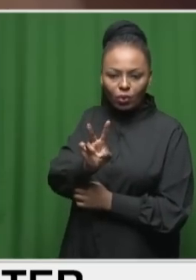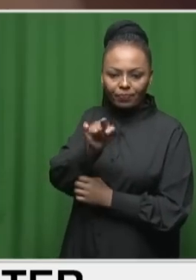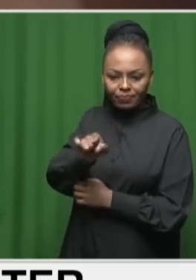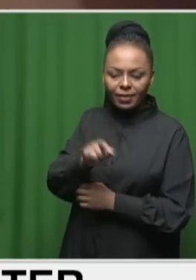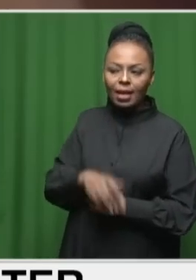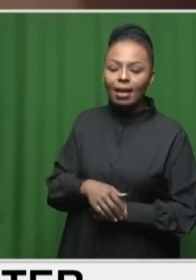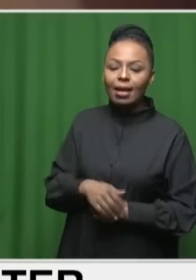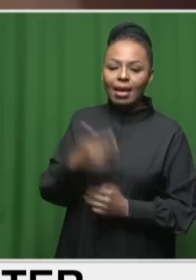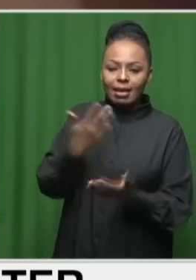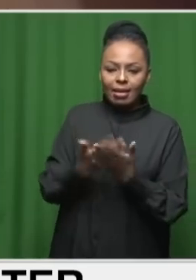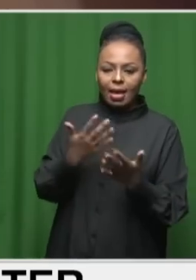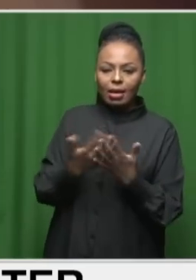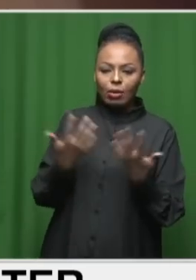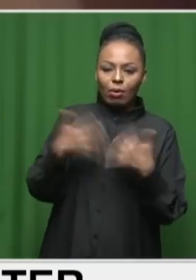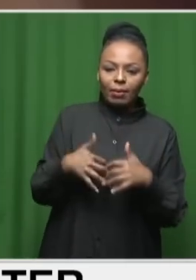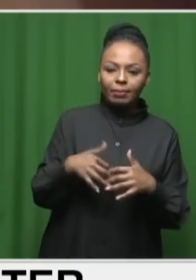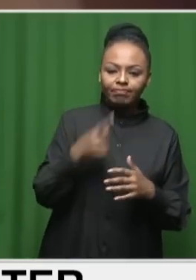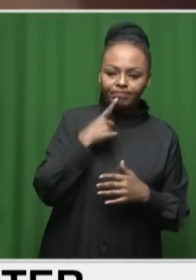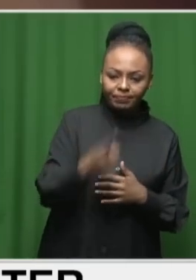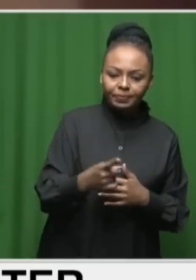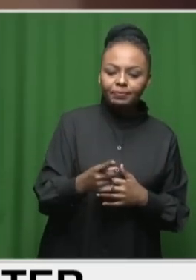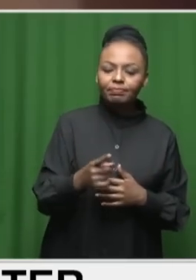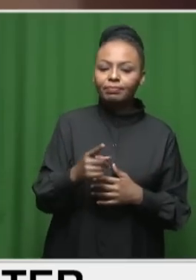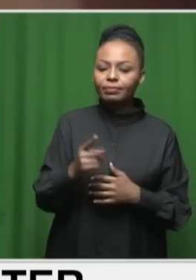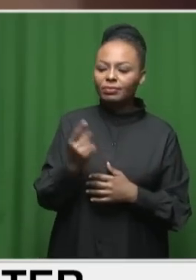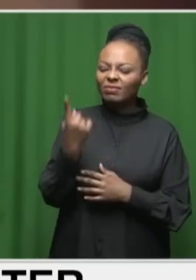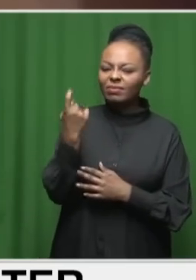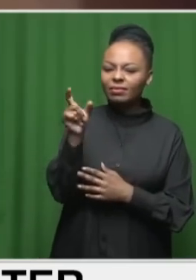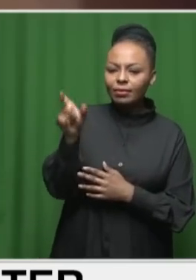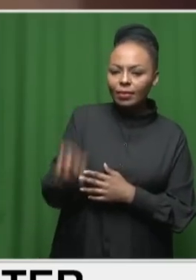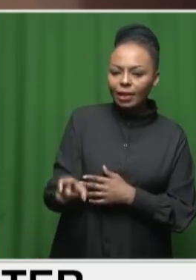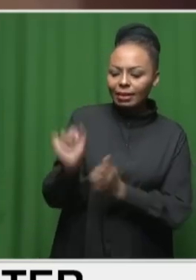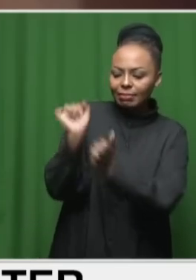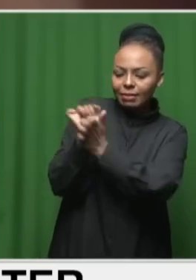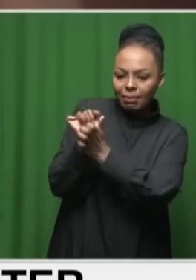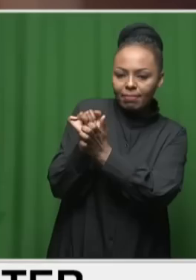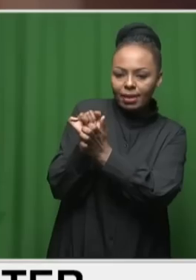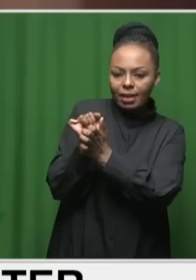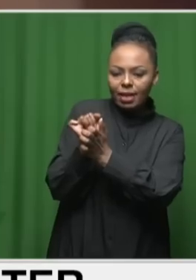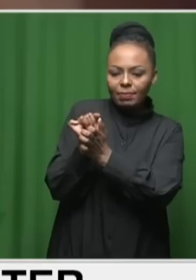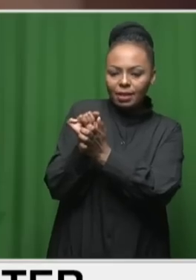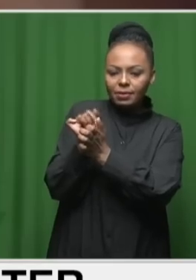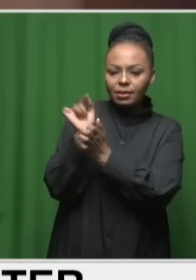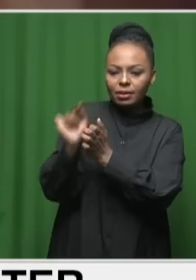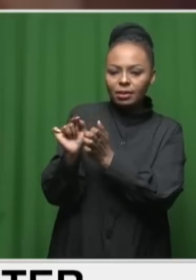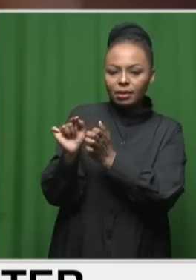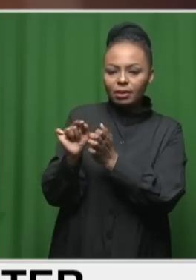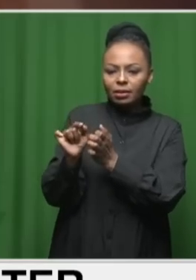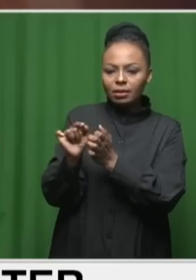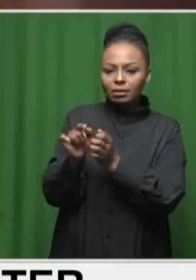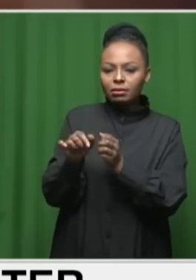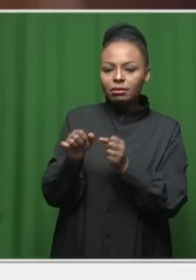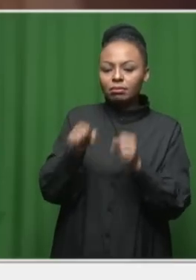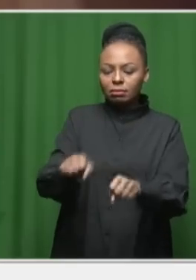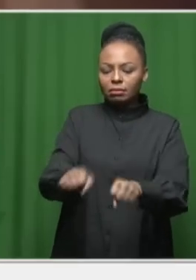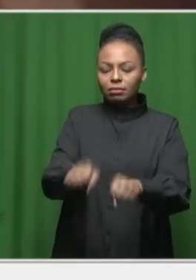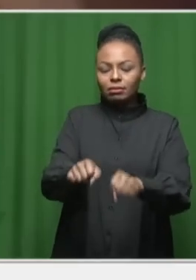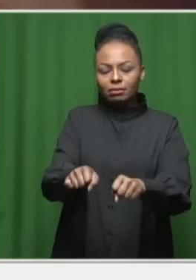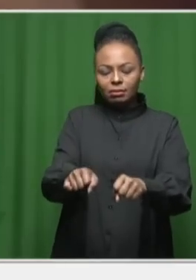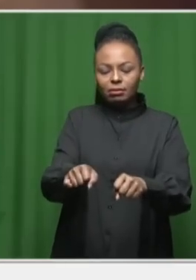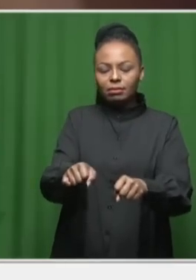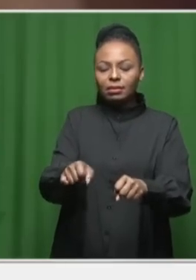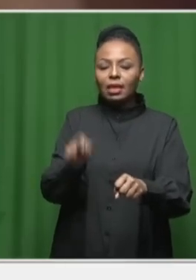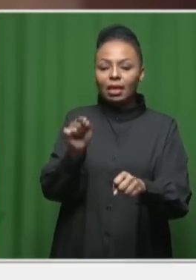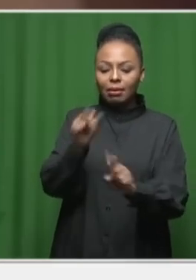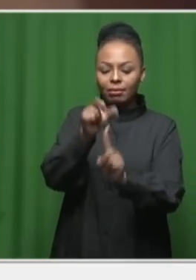was one case of an inmate with epilepsy, and he was electroshocked, which brought on a